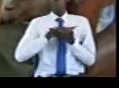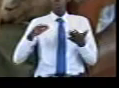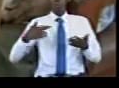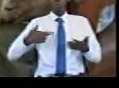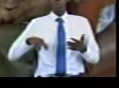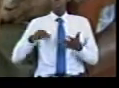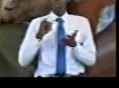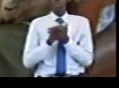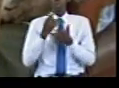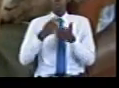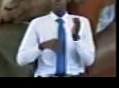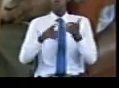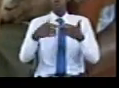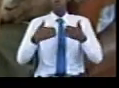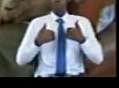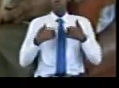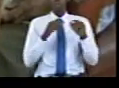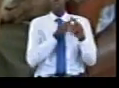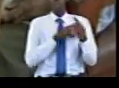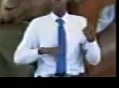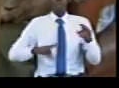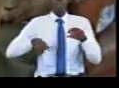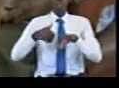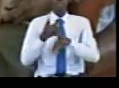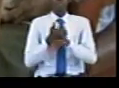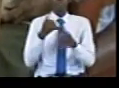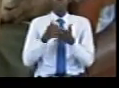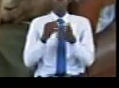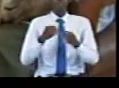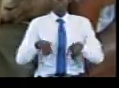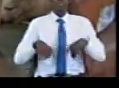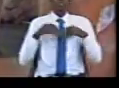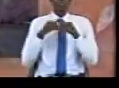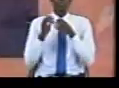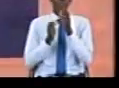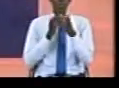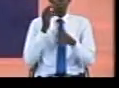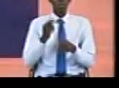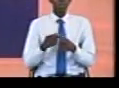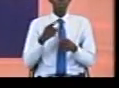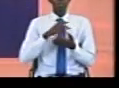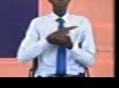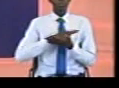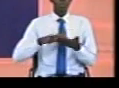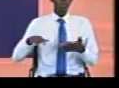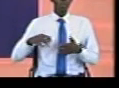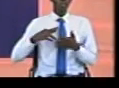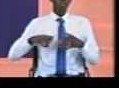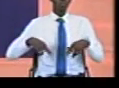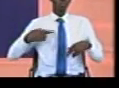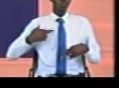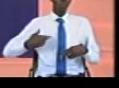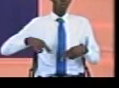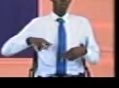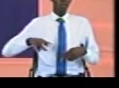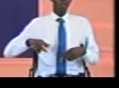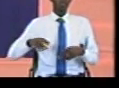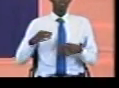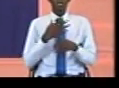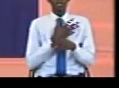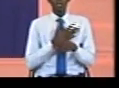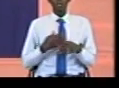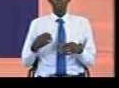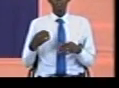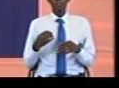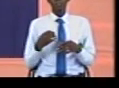in Jesus' name. It says, pure religion and undefiled before God and the Father is this. Look at this. To